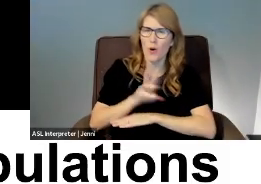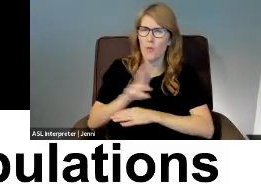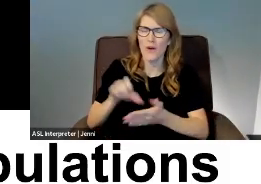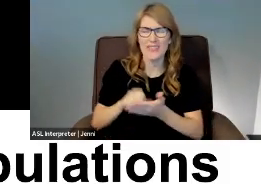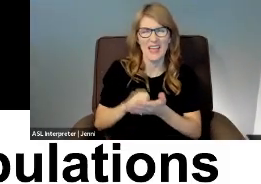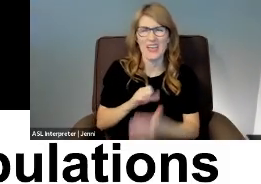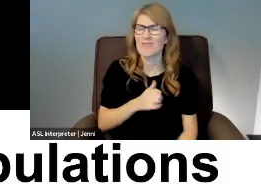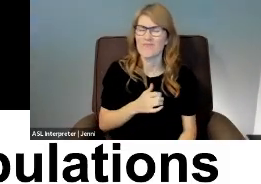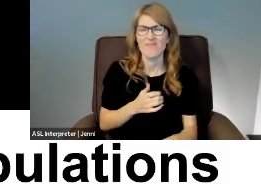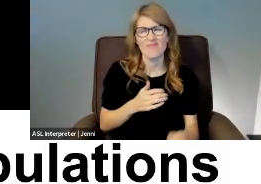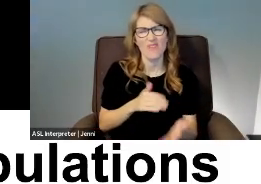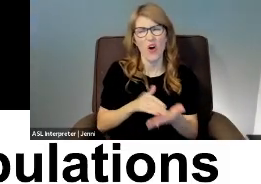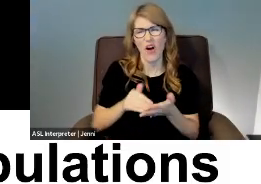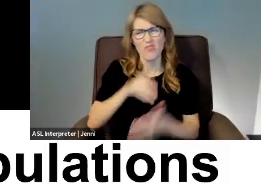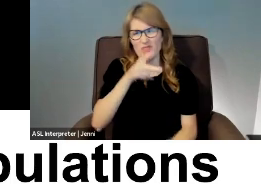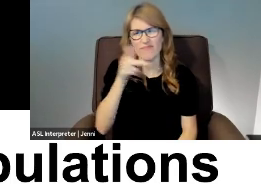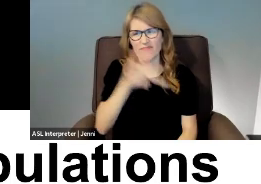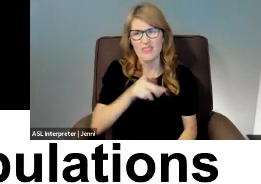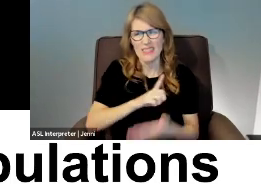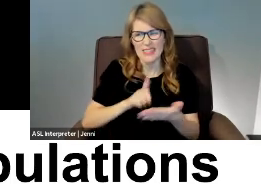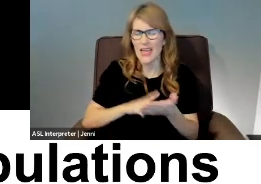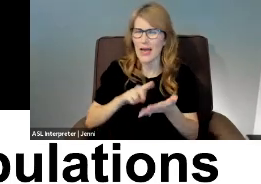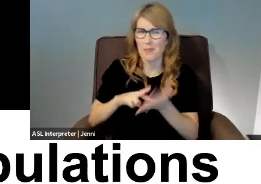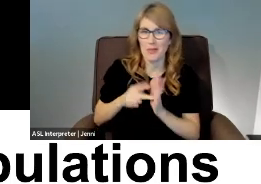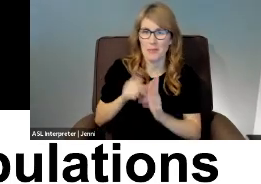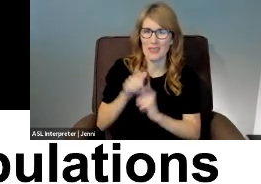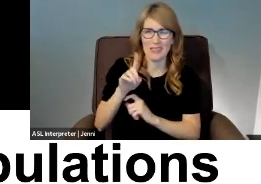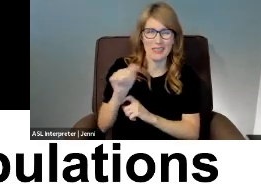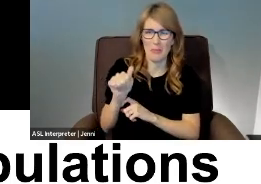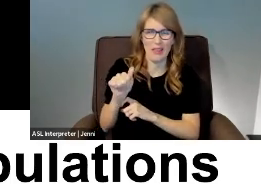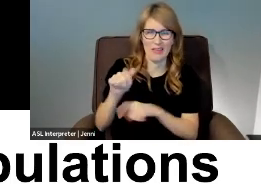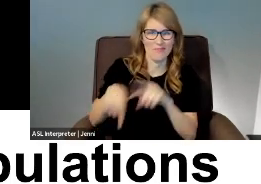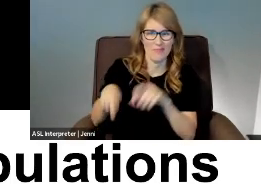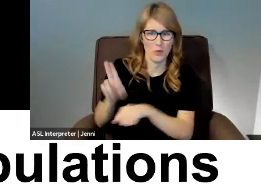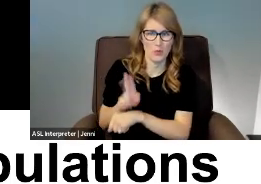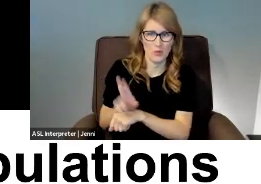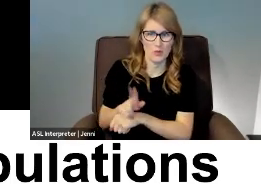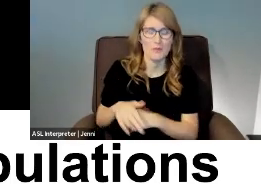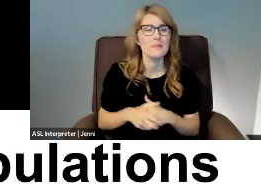designed, rendering them unusable for people with disabilities.